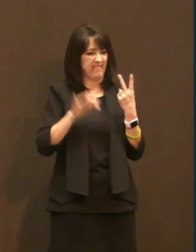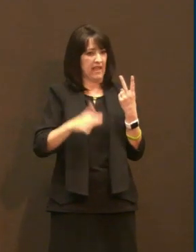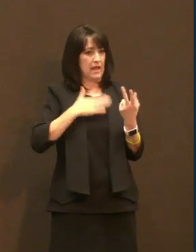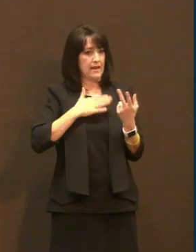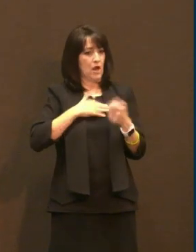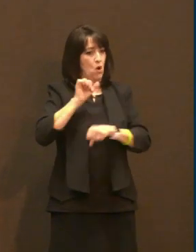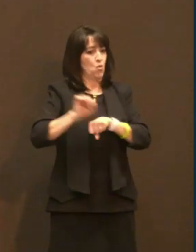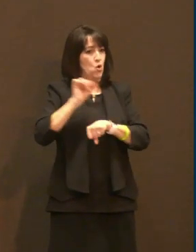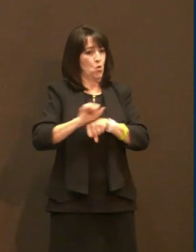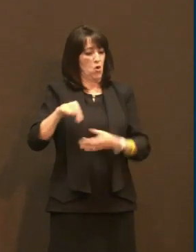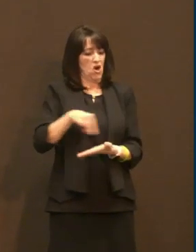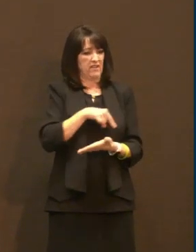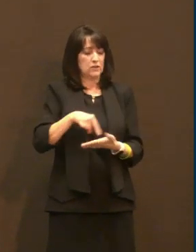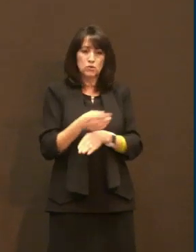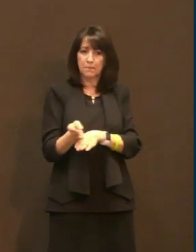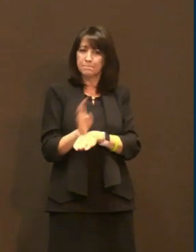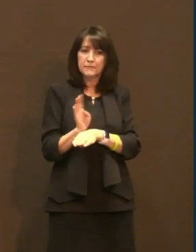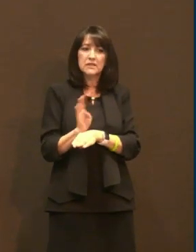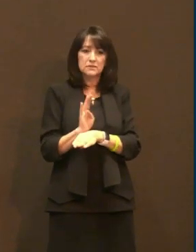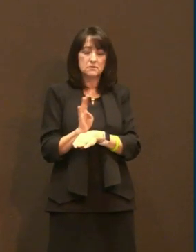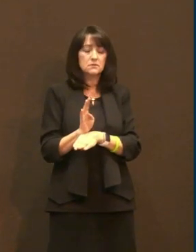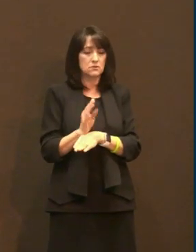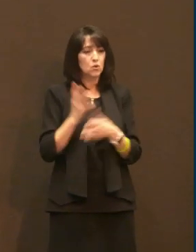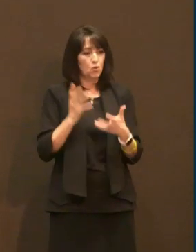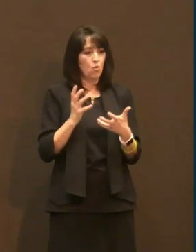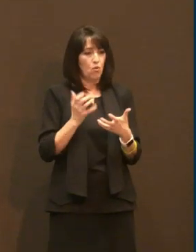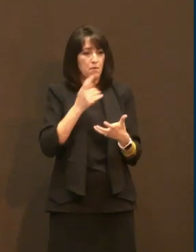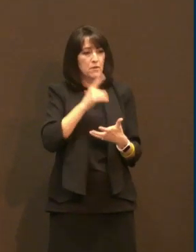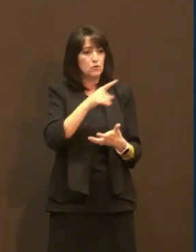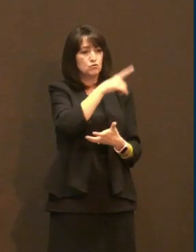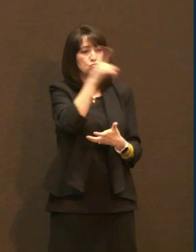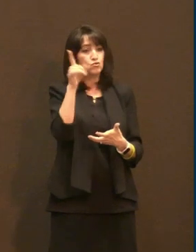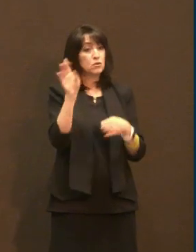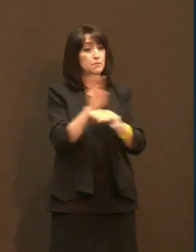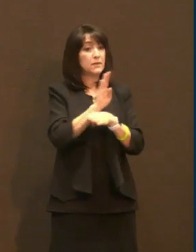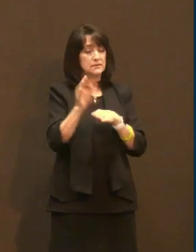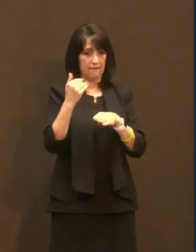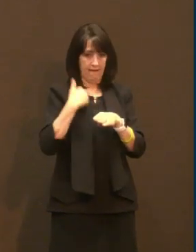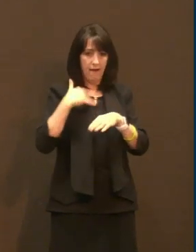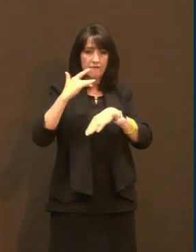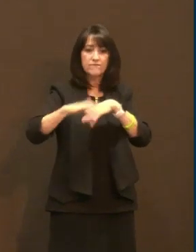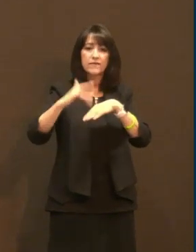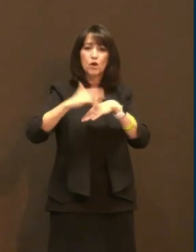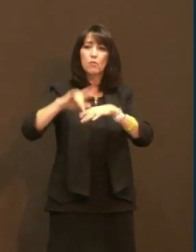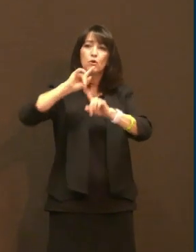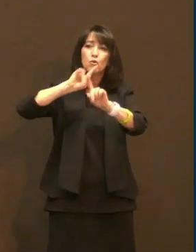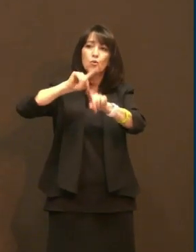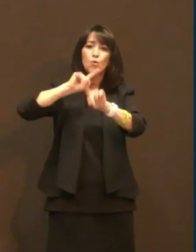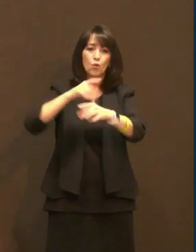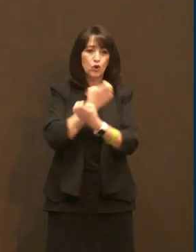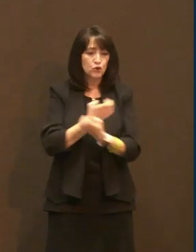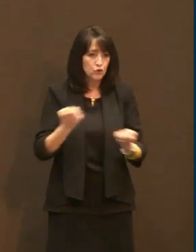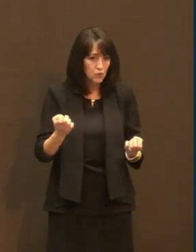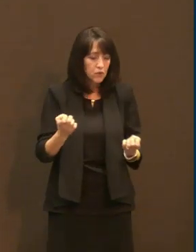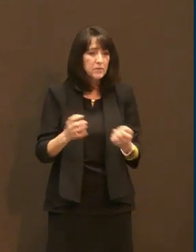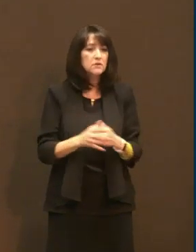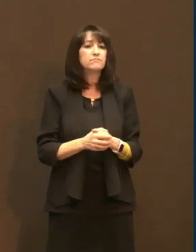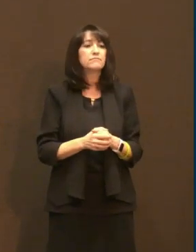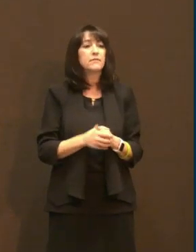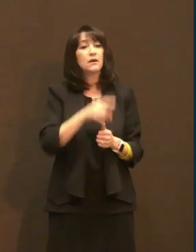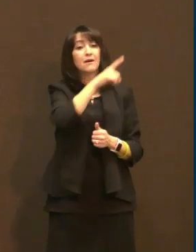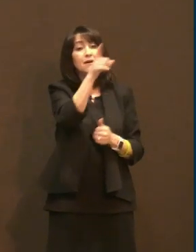to our Department of Technology and Infrastructure, Department of State, partners over at GSS, Office of Management and Budget, to really